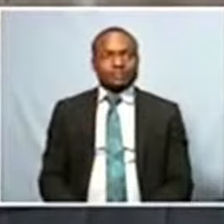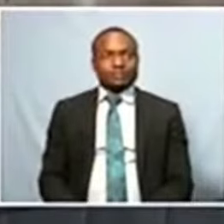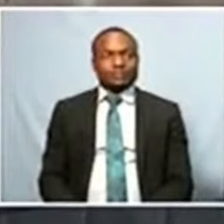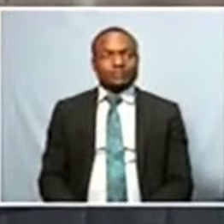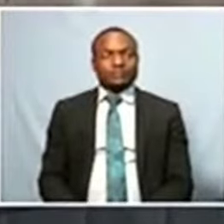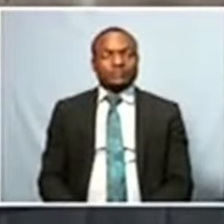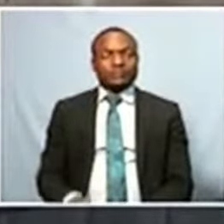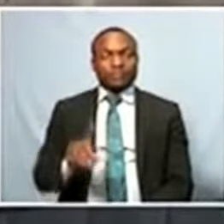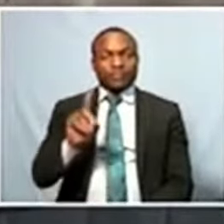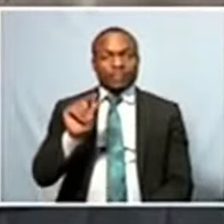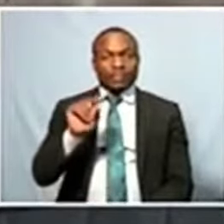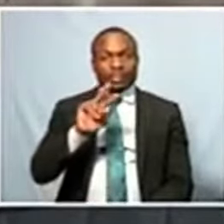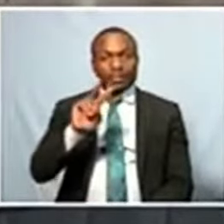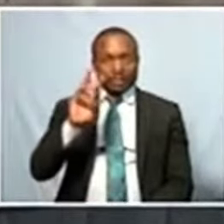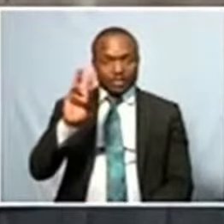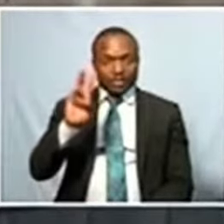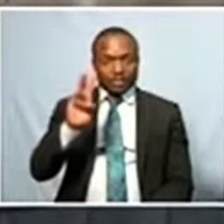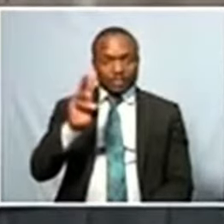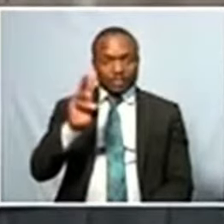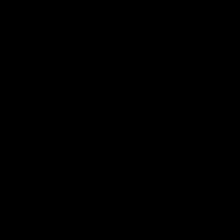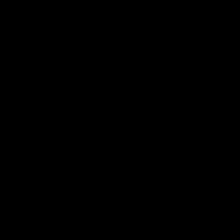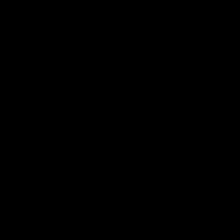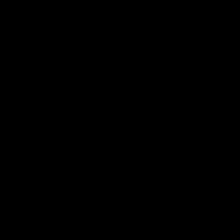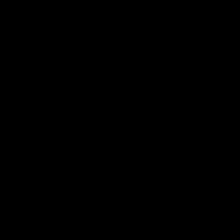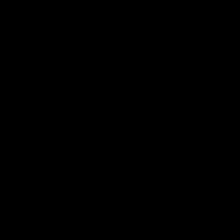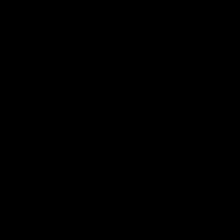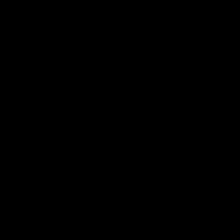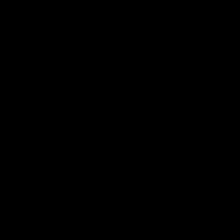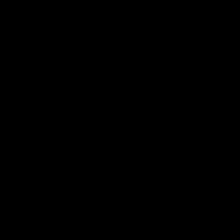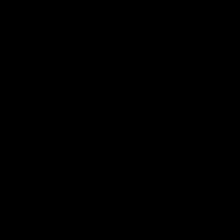And 2026, there's a proposal